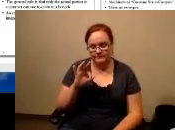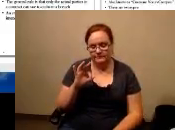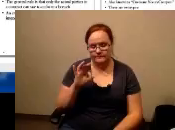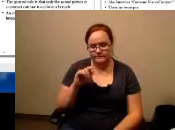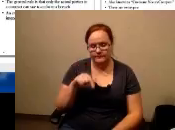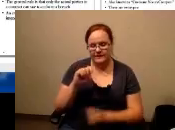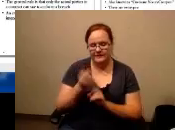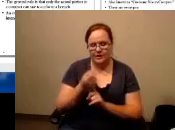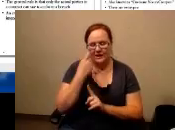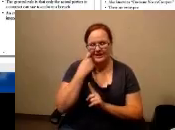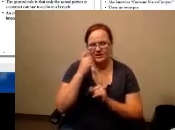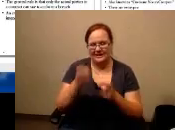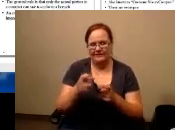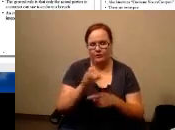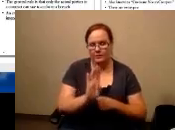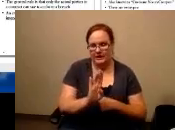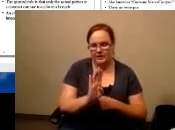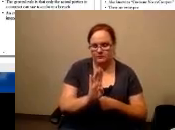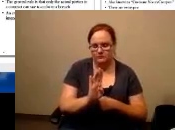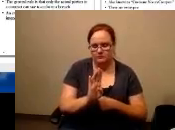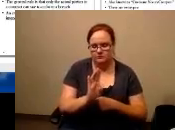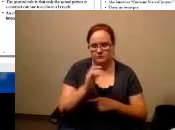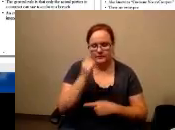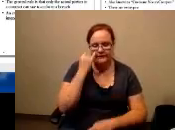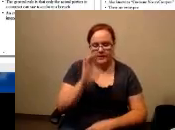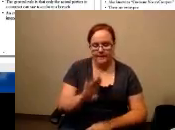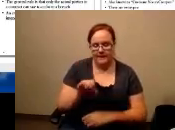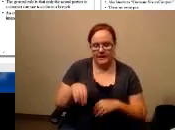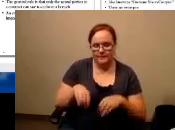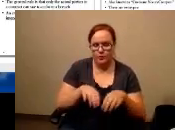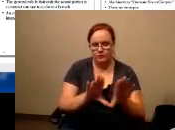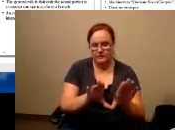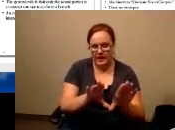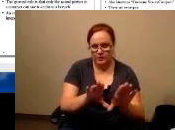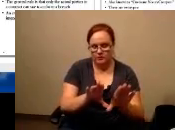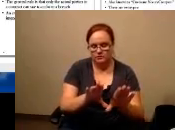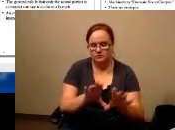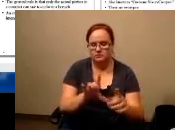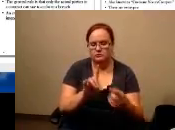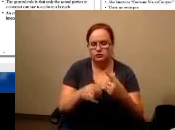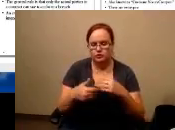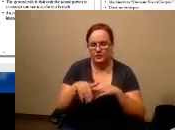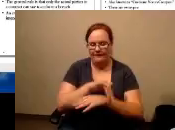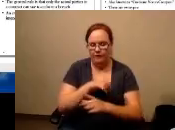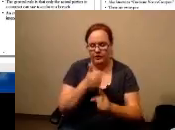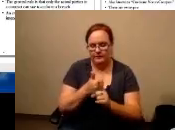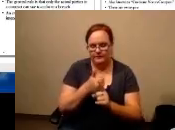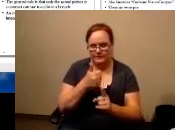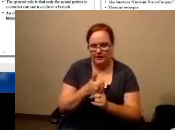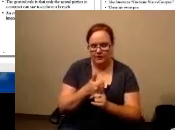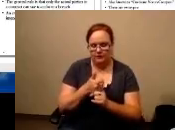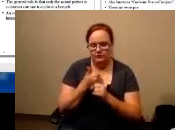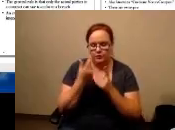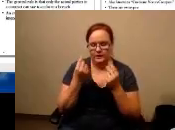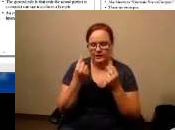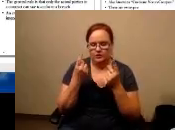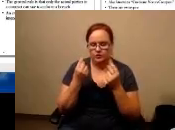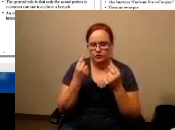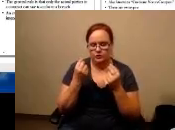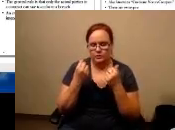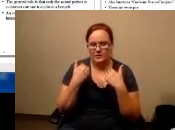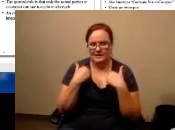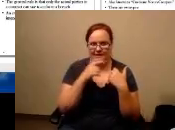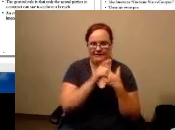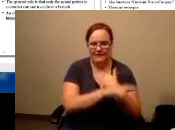the scenario I just gave you, B, if B moves out to cover himself, what he should do is get